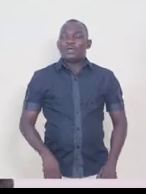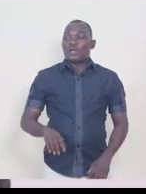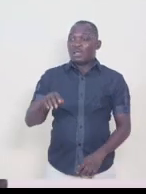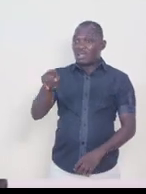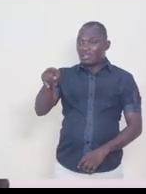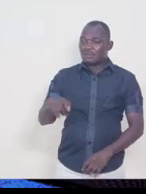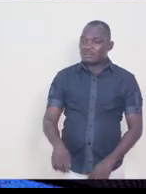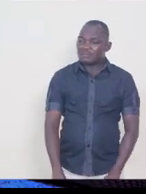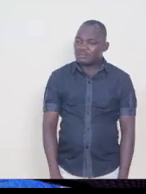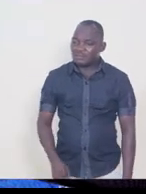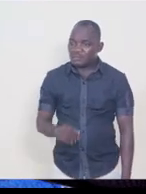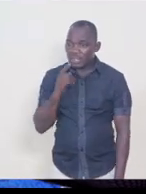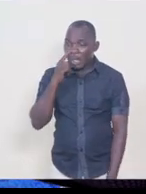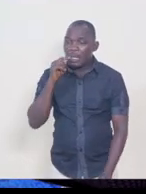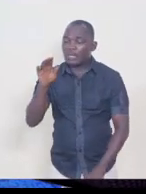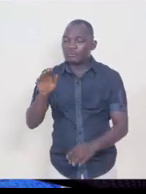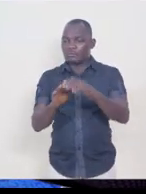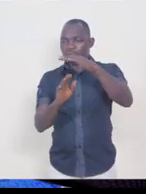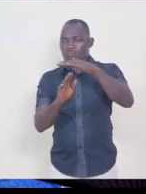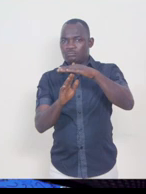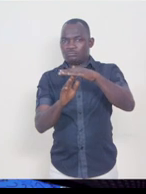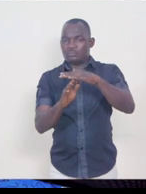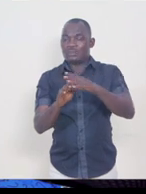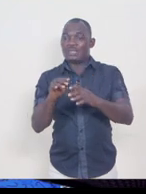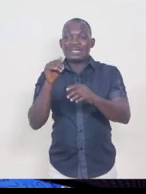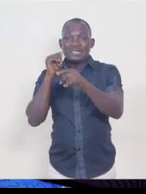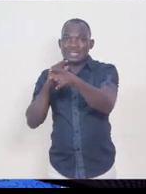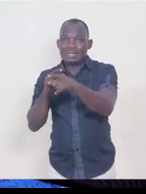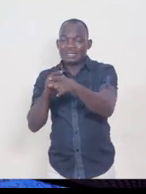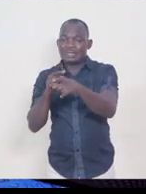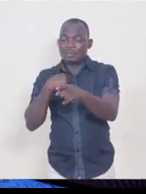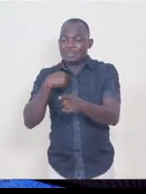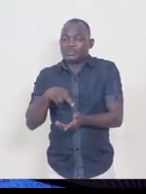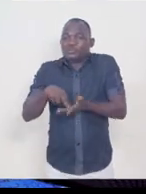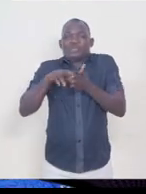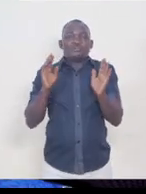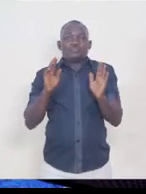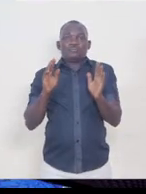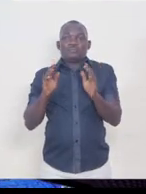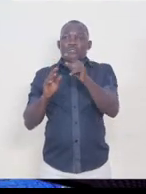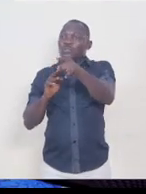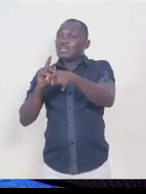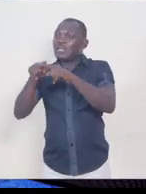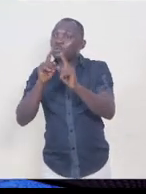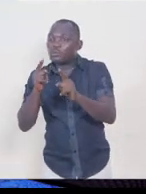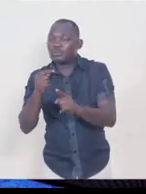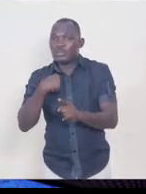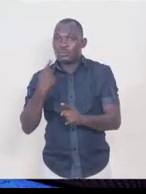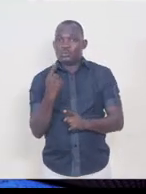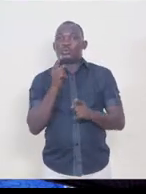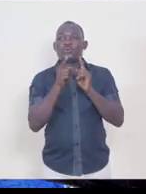Esther, was there Esther is represented by counsel. Please direct all questions to